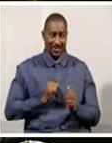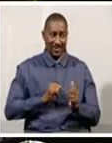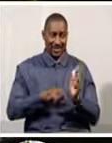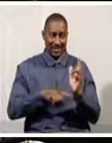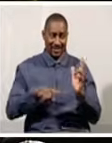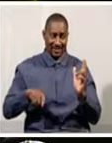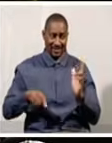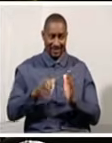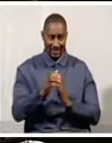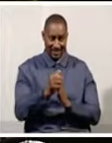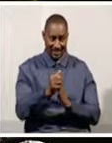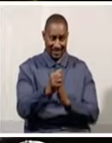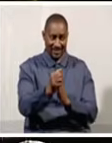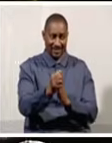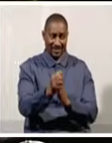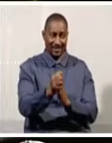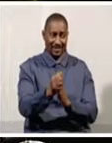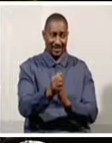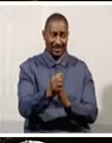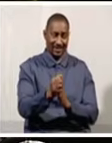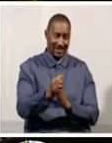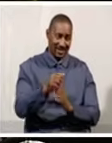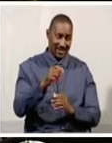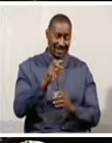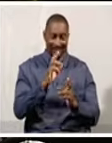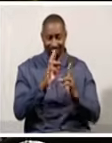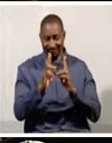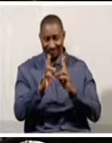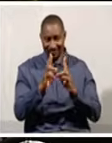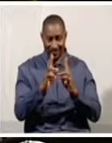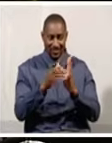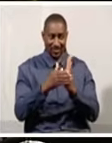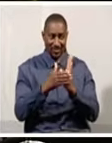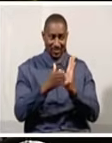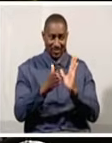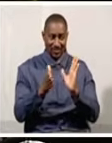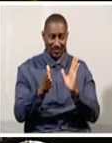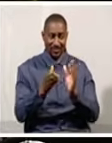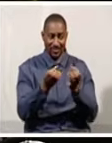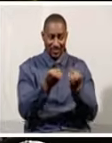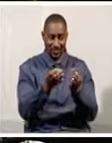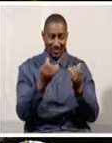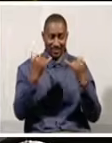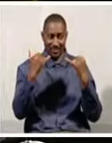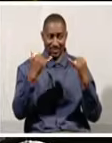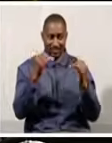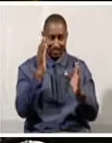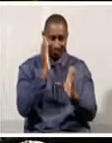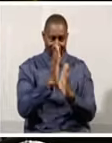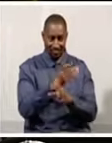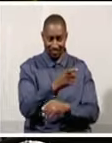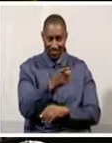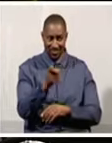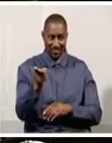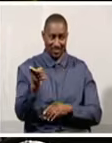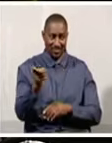relationships to probe them and open them up for transparency so that we are able to relay that information to you as well. And just before she